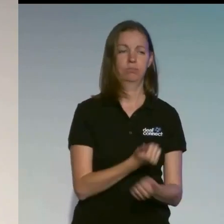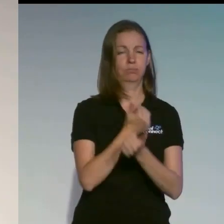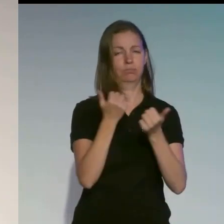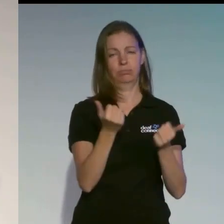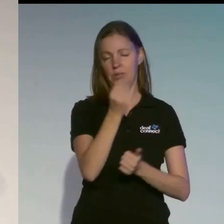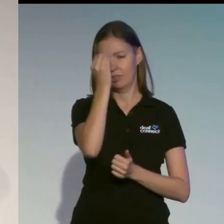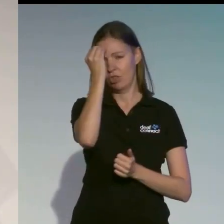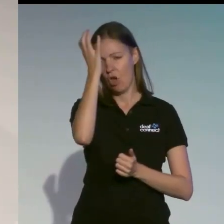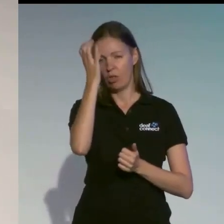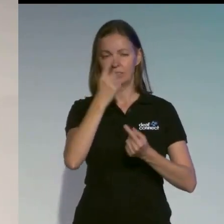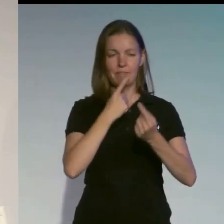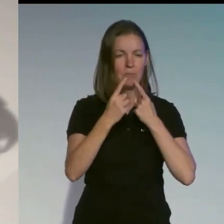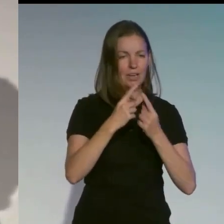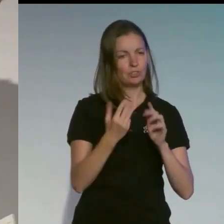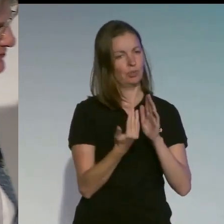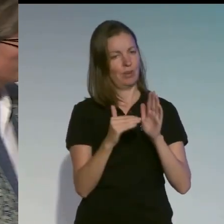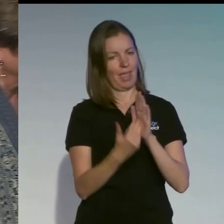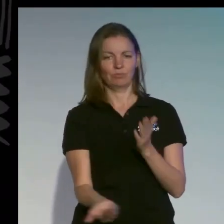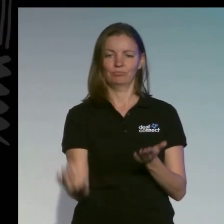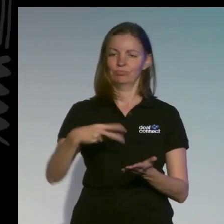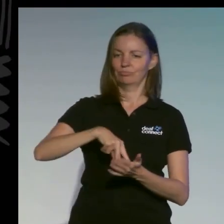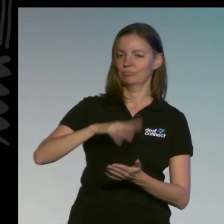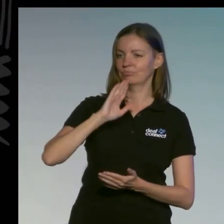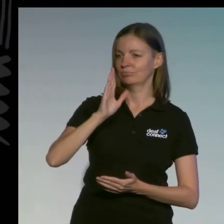knowledge, and we're going to get some of it now. Thank you.